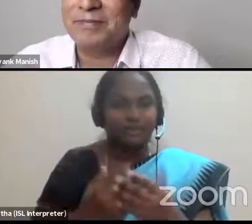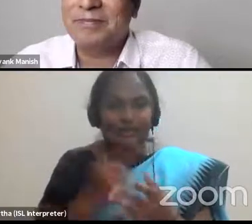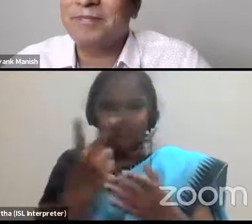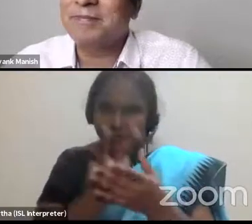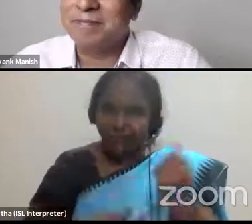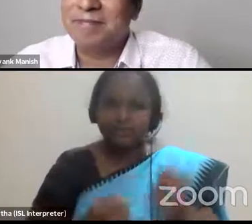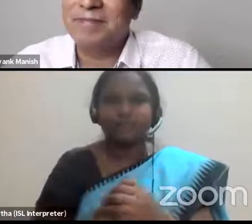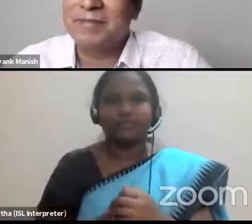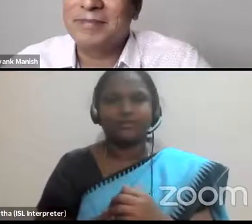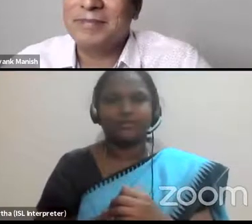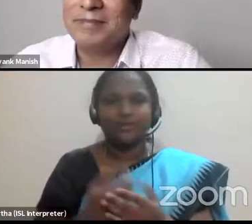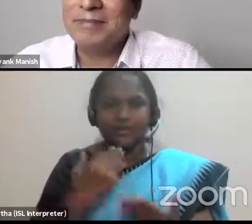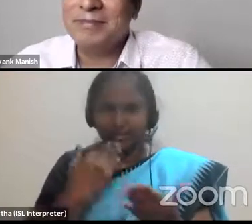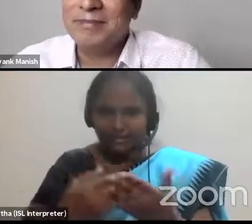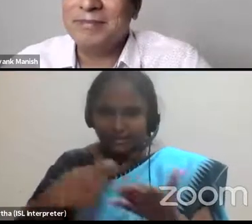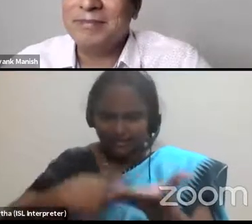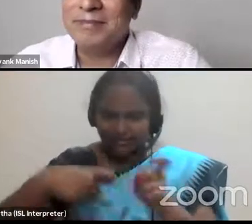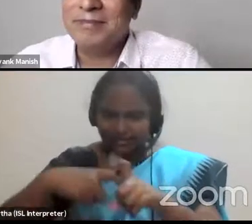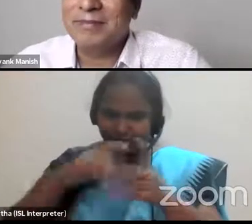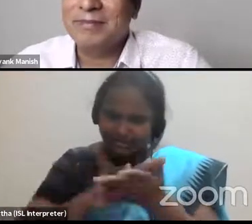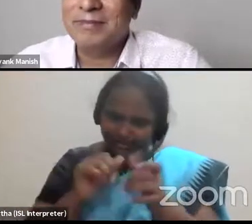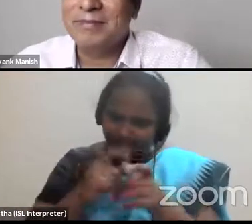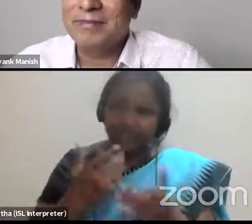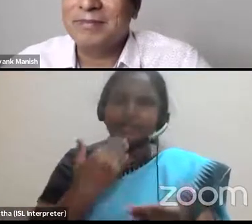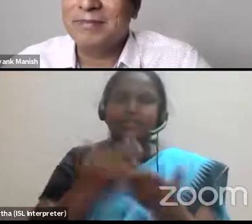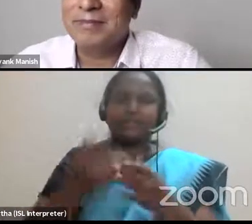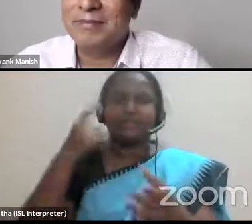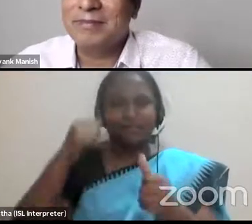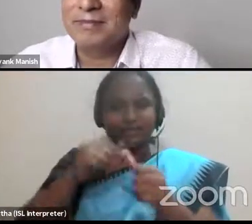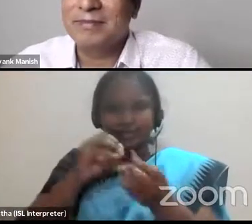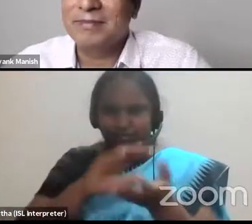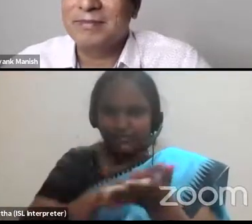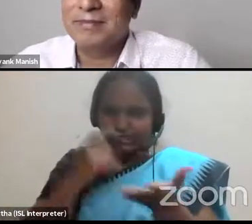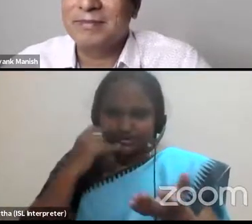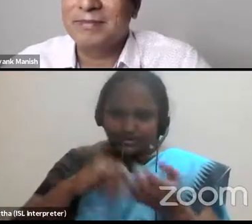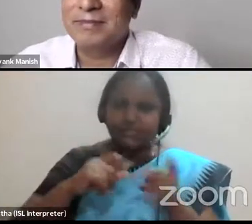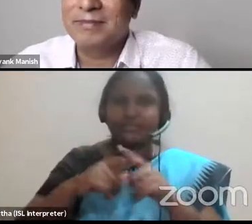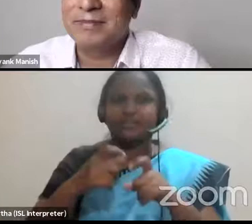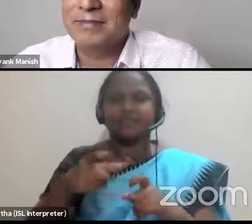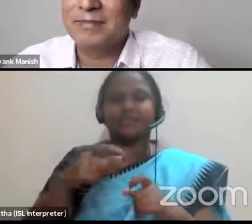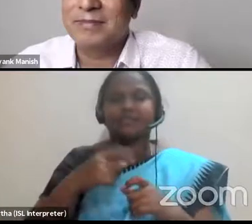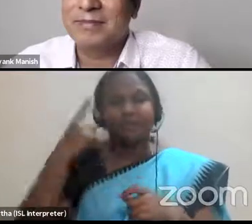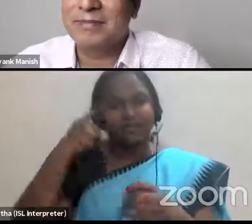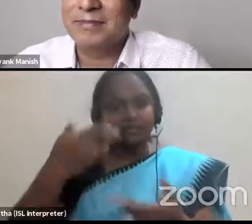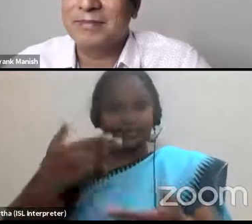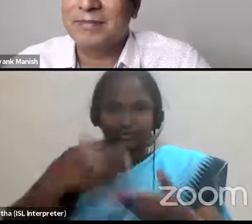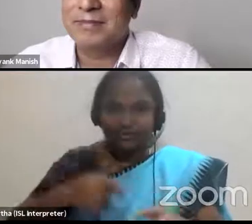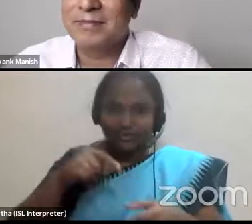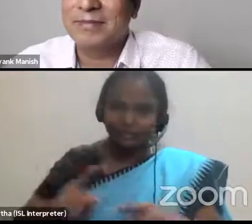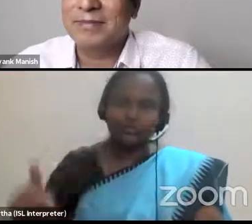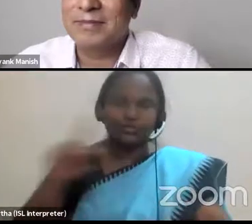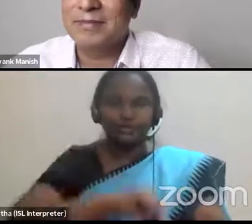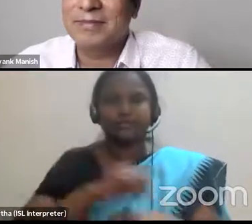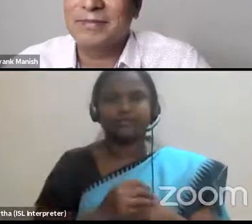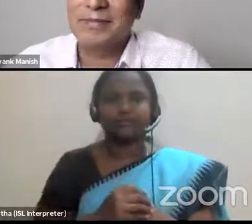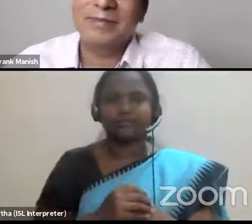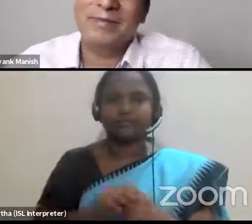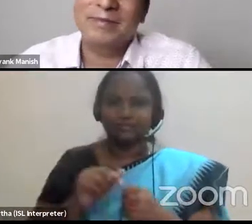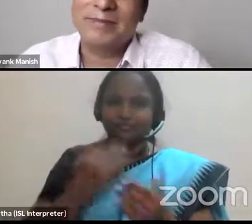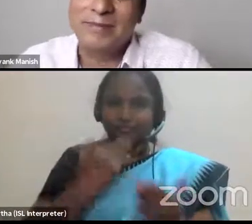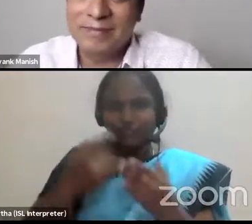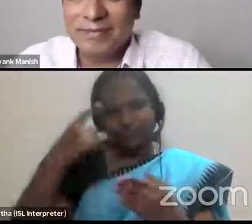of you. Thank Rekha Menon, Abhishek Poddar for being our guests on this session today. Thank you all. Thank you,